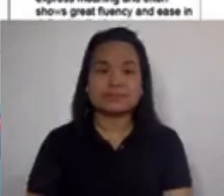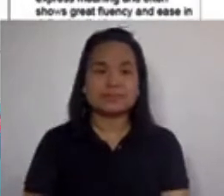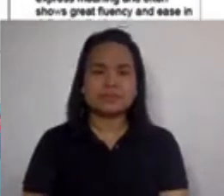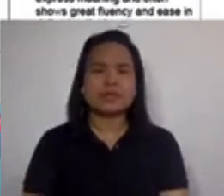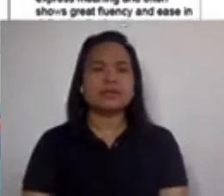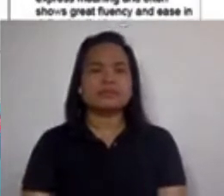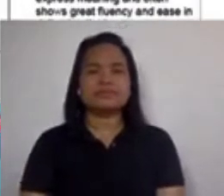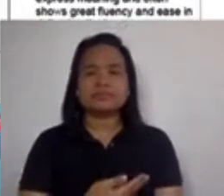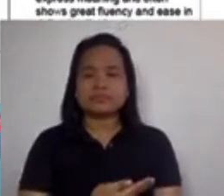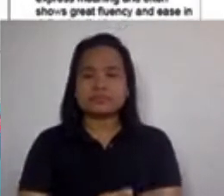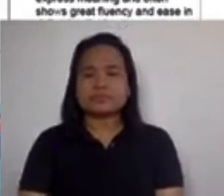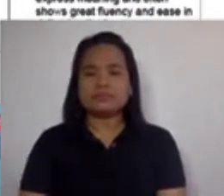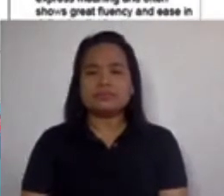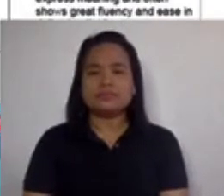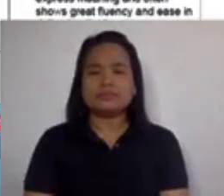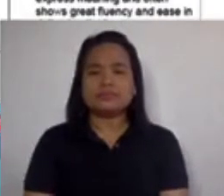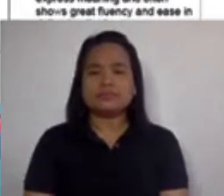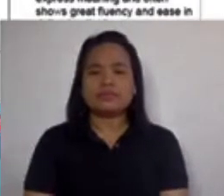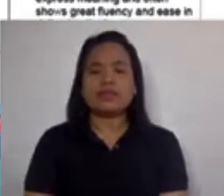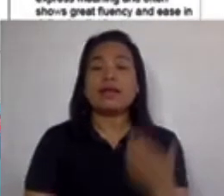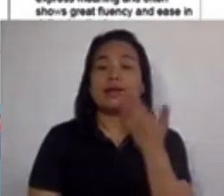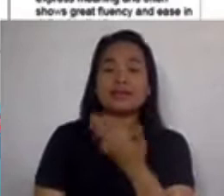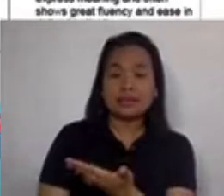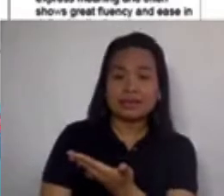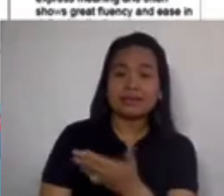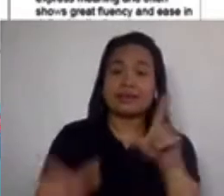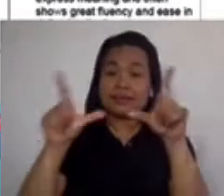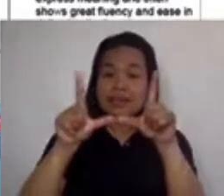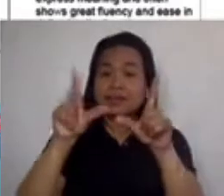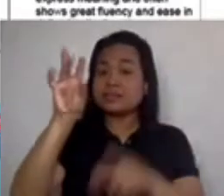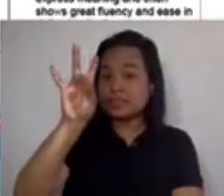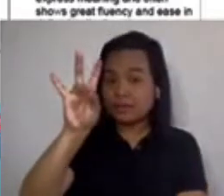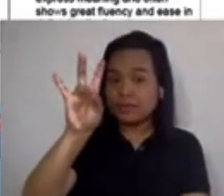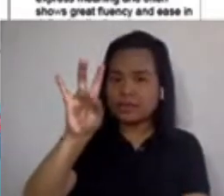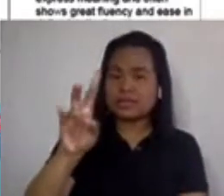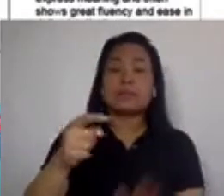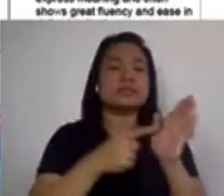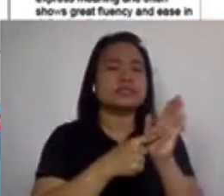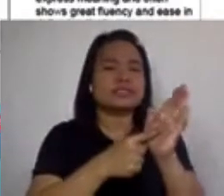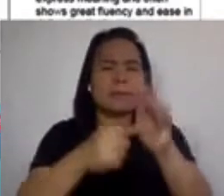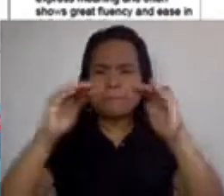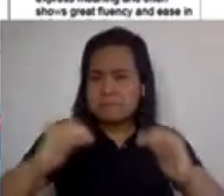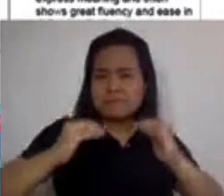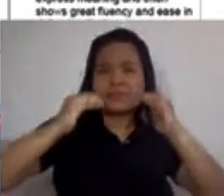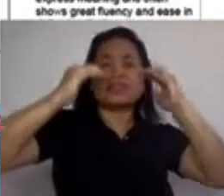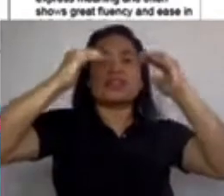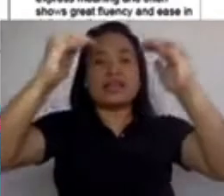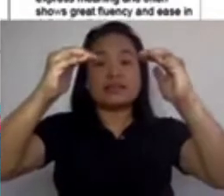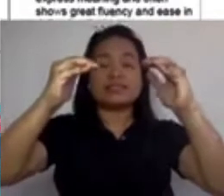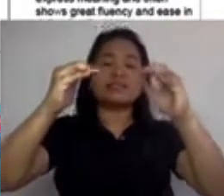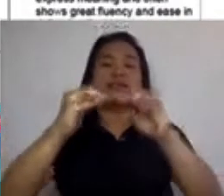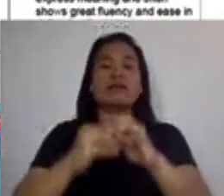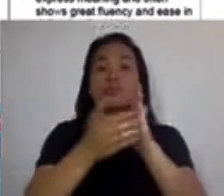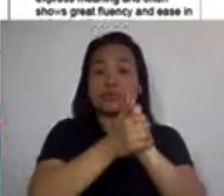level, specifically in level 7, it says there that the teacher displays advanced high sub-level proficiency in the use of